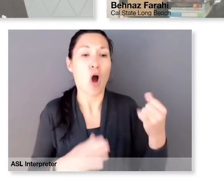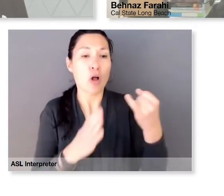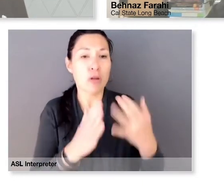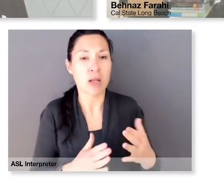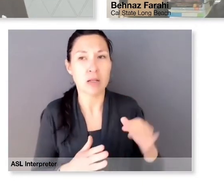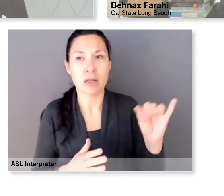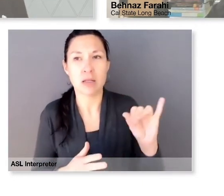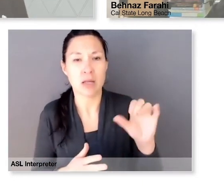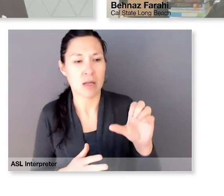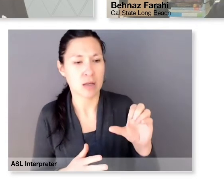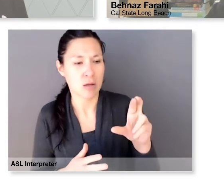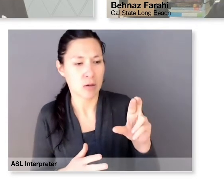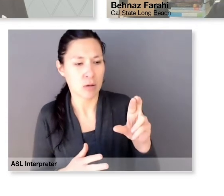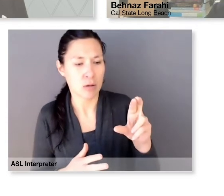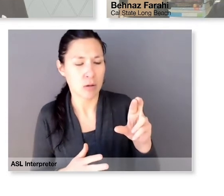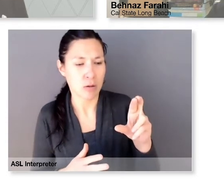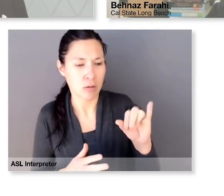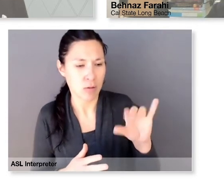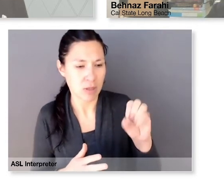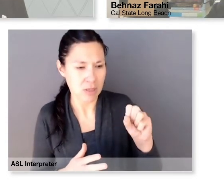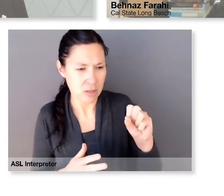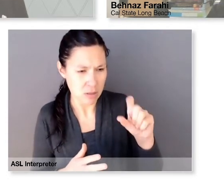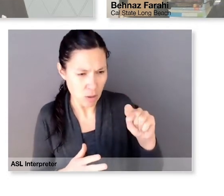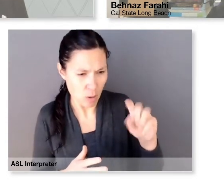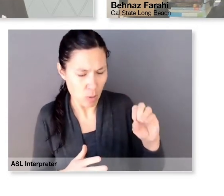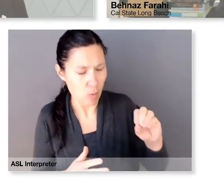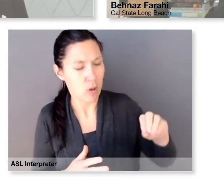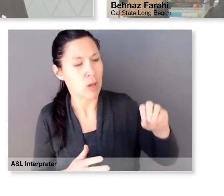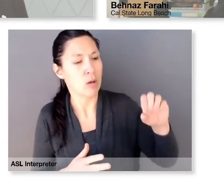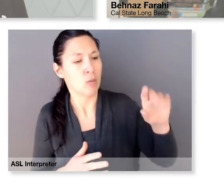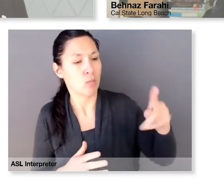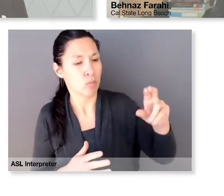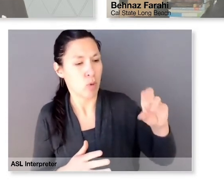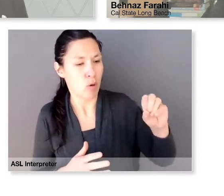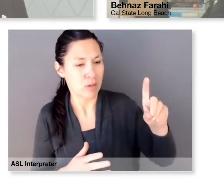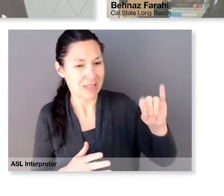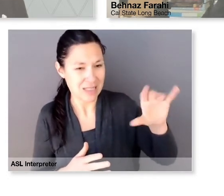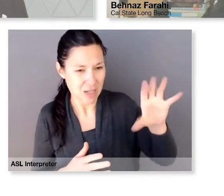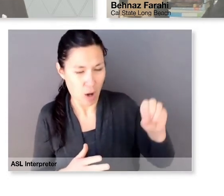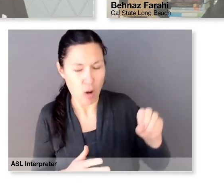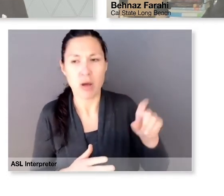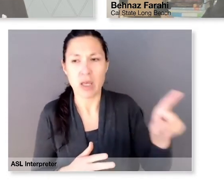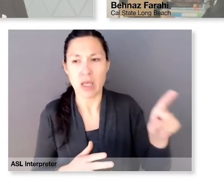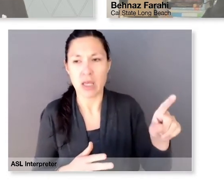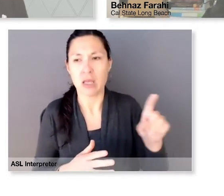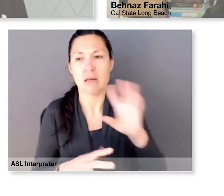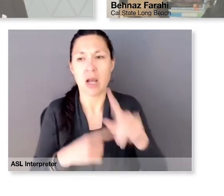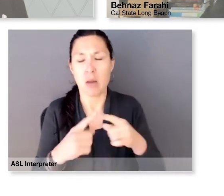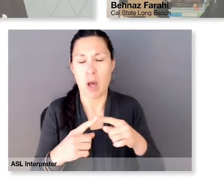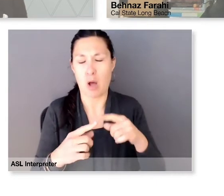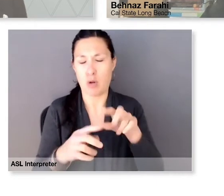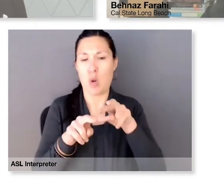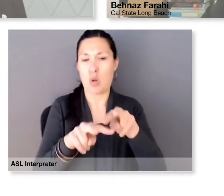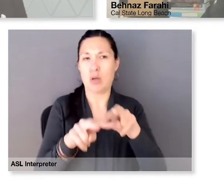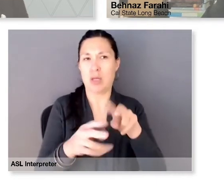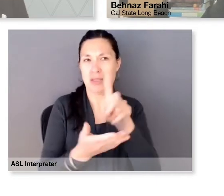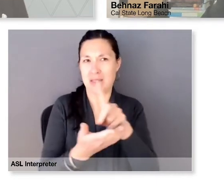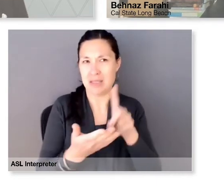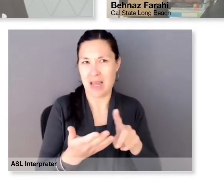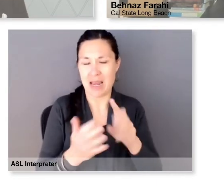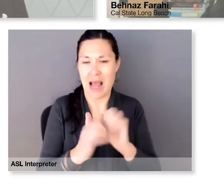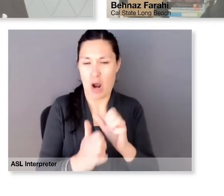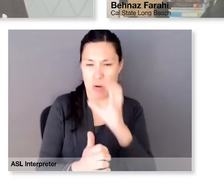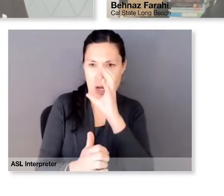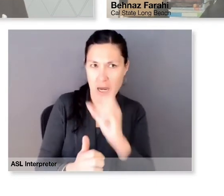Krzysztof Wodiwsko and his notion of interrogative design, in which we really look at design as a way of addressing